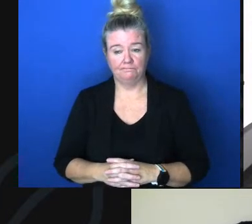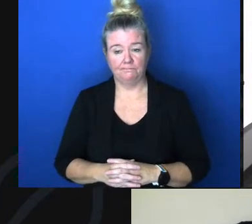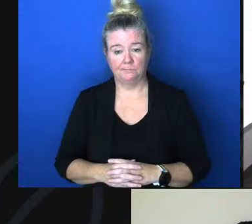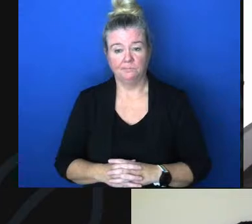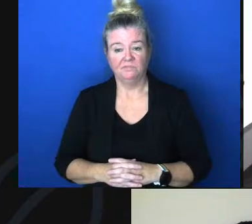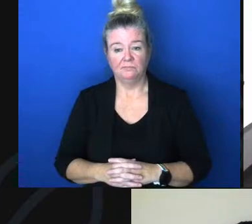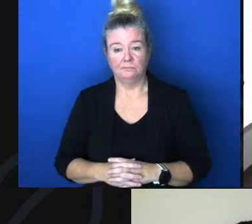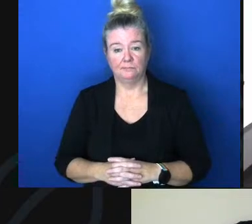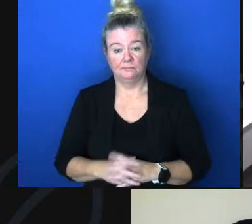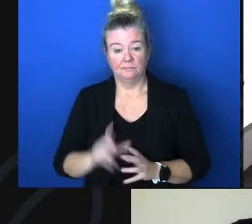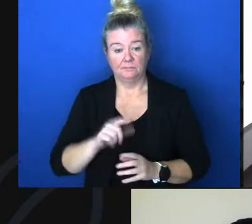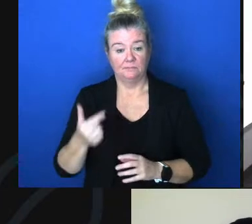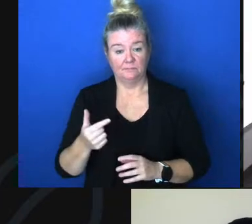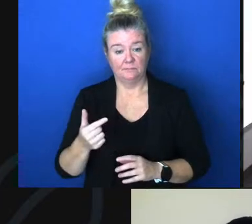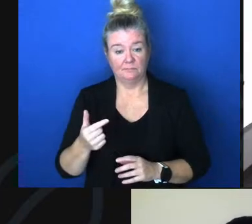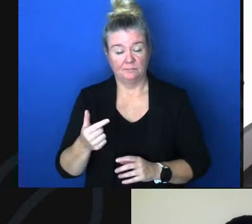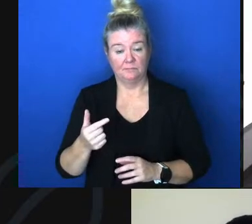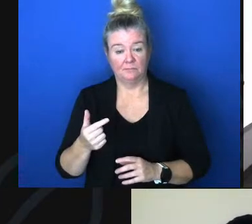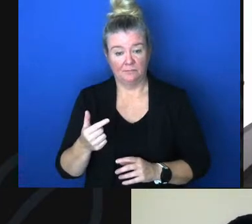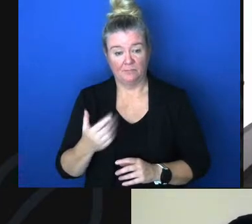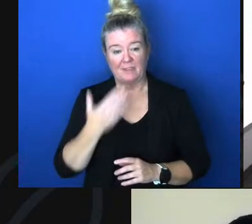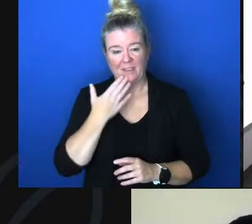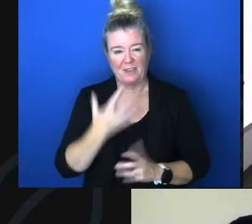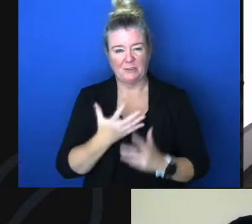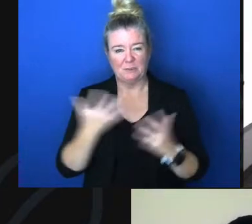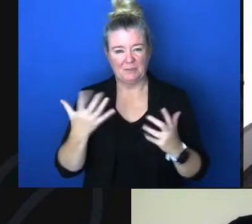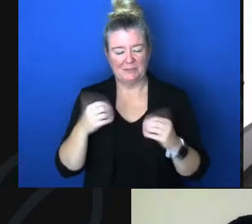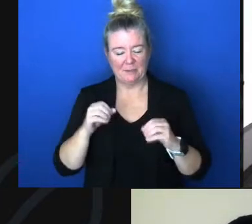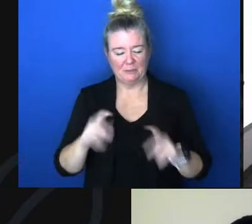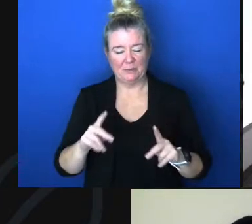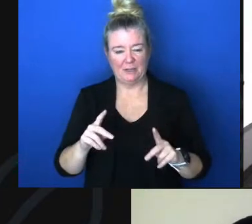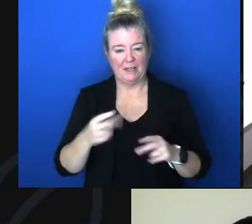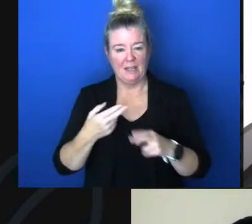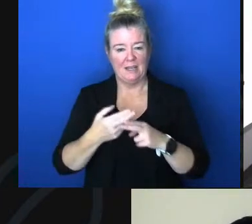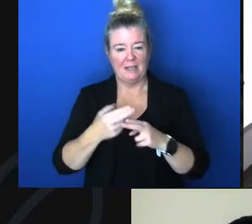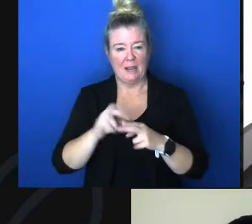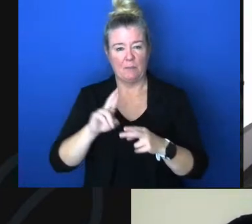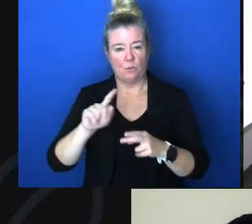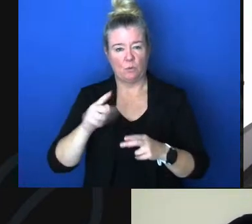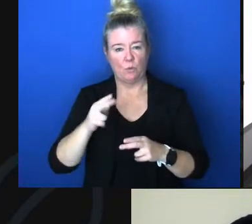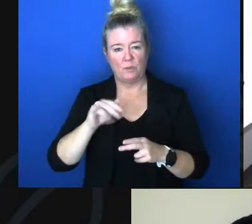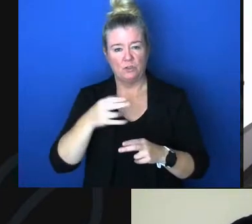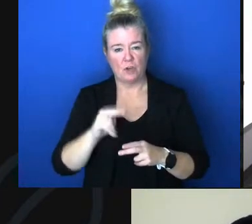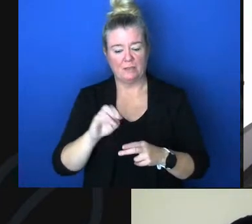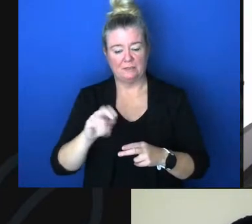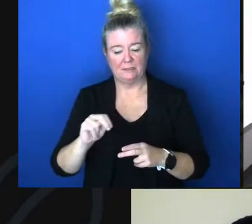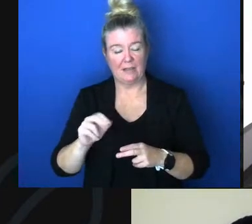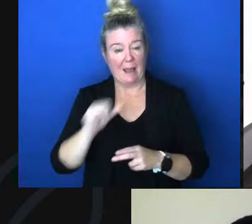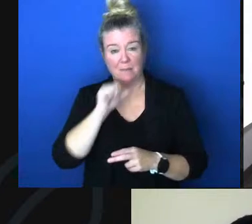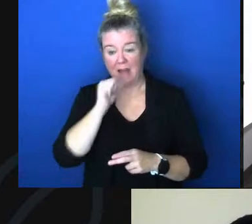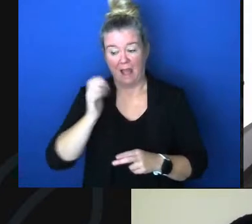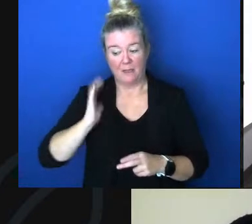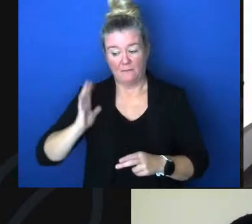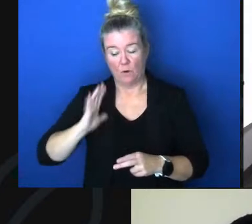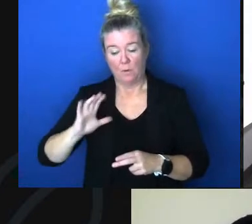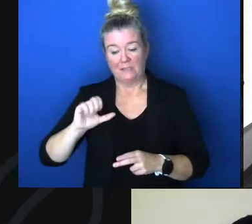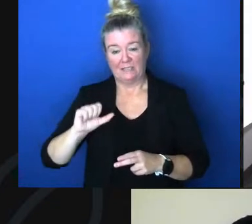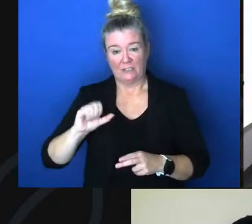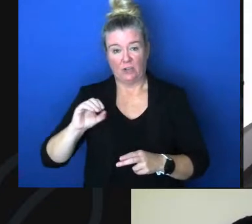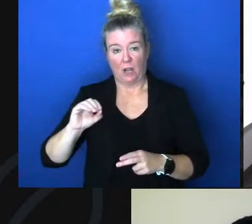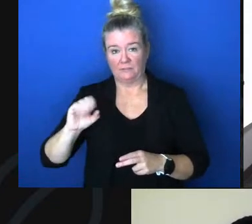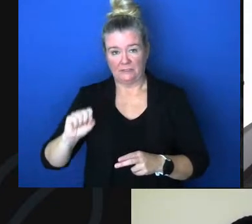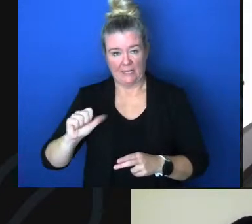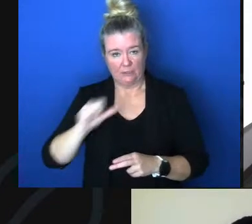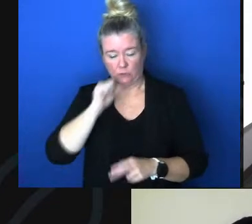Ruth, you want to go next? Sure, and thank you for this opportunity. My name is Ruth Johnson, and I am not the former Secretary of State, so don't get